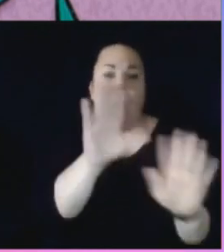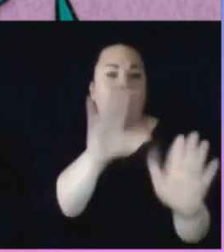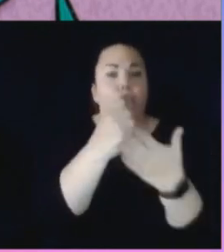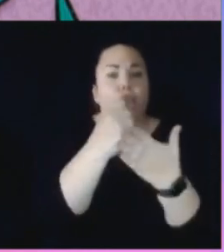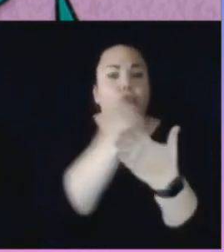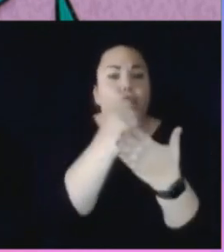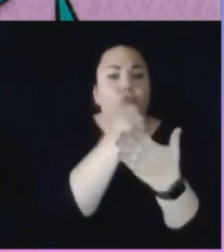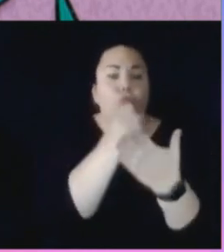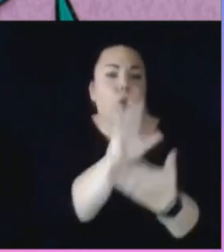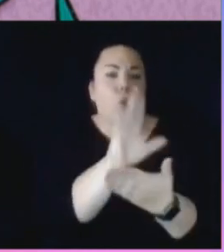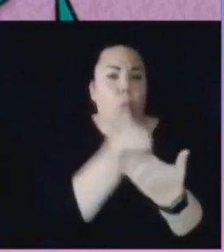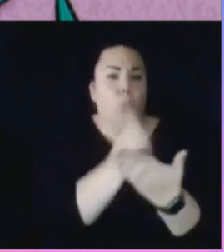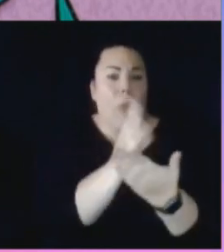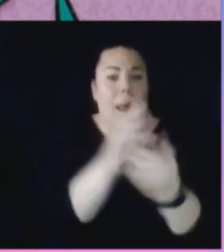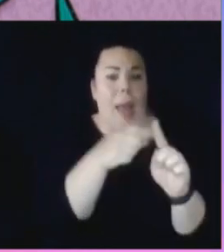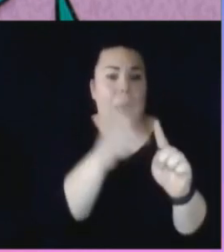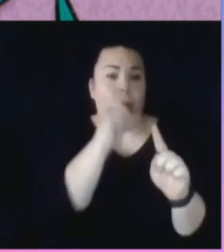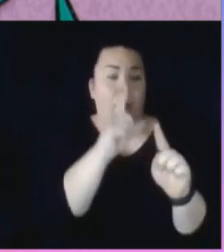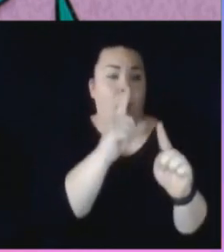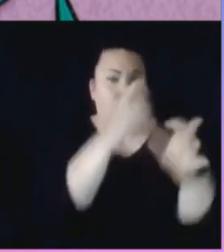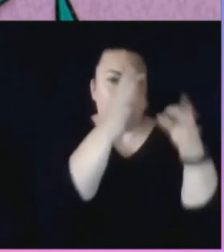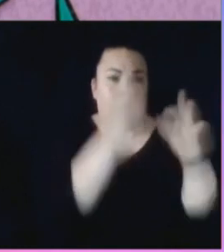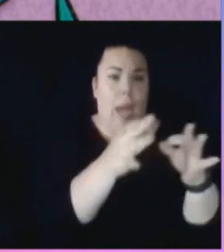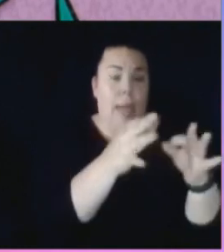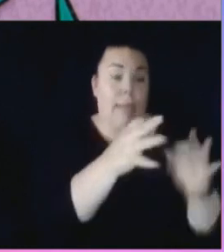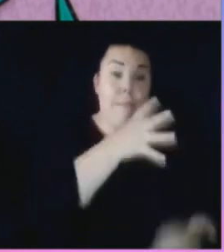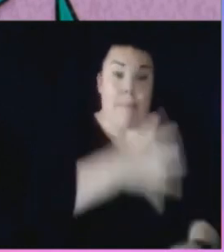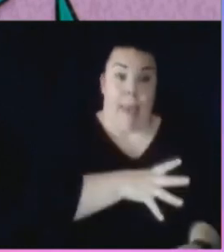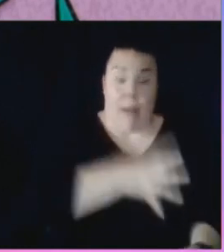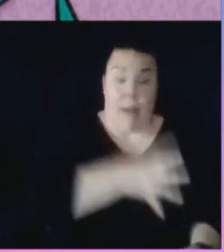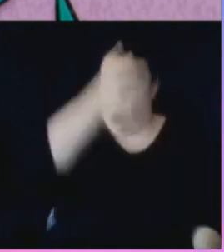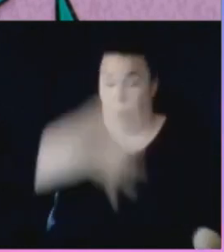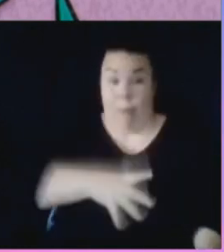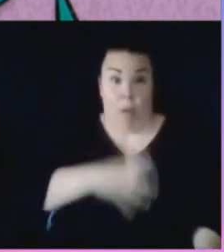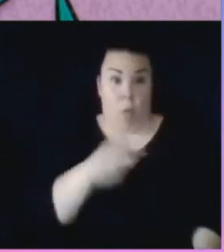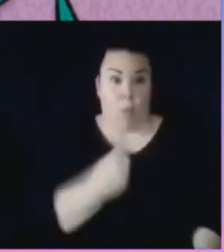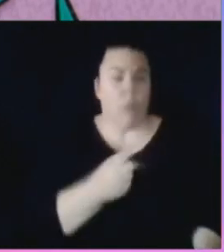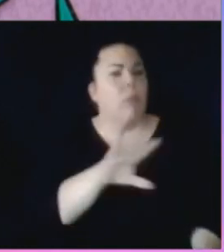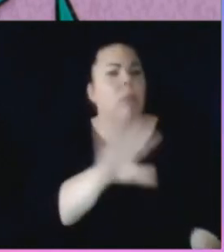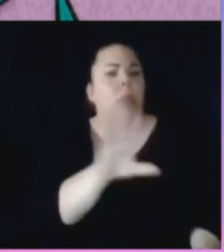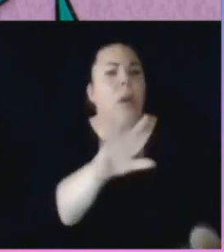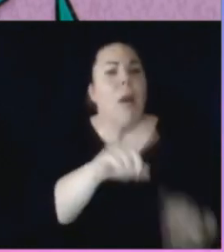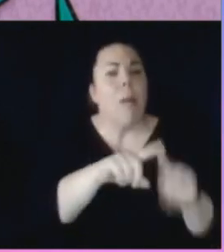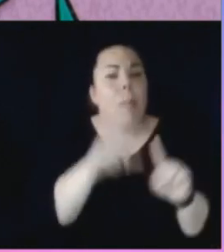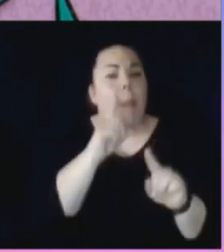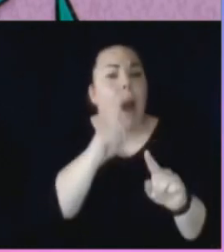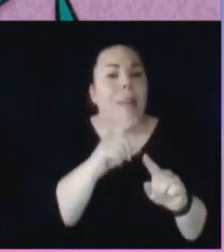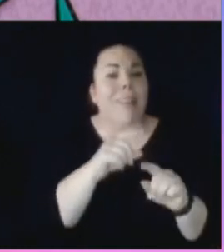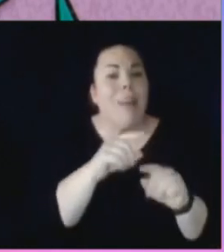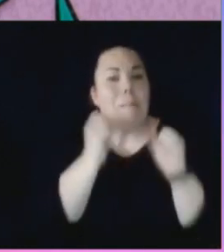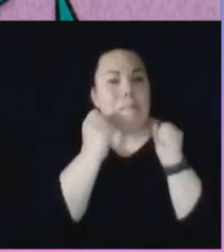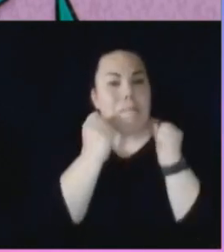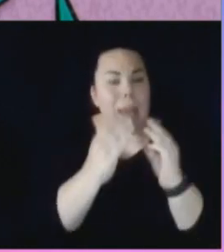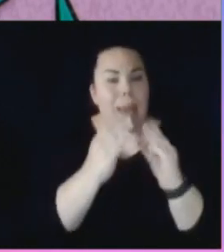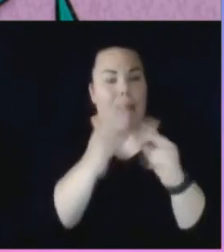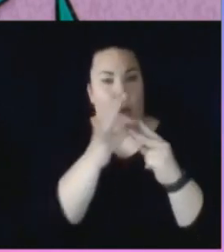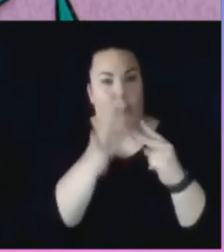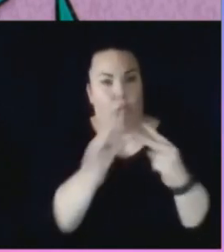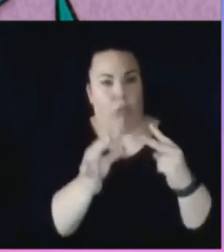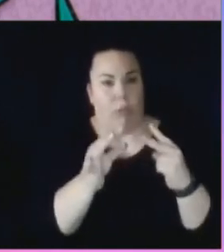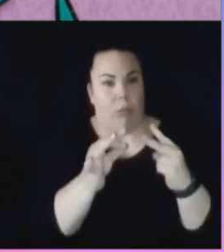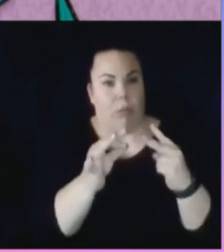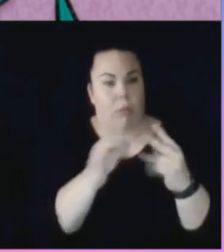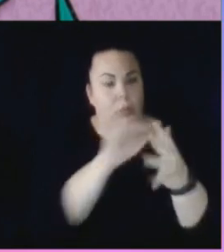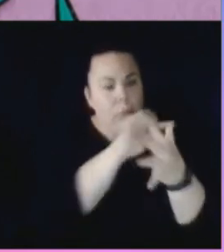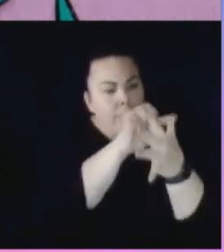woman. Rather, it's about saying that man and woman are two of infinite options, and that we should fight for a world where all